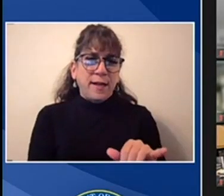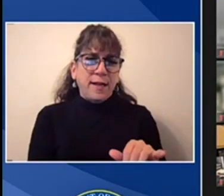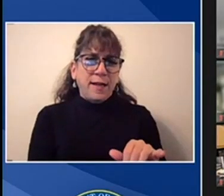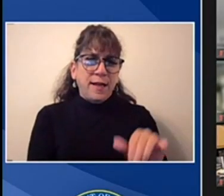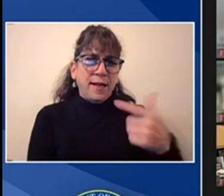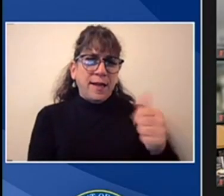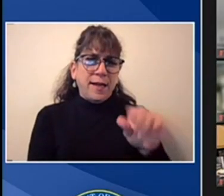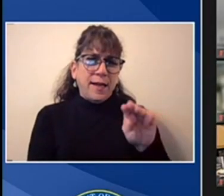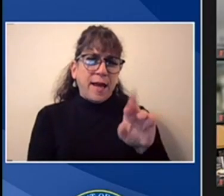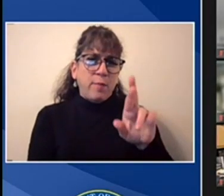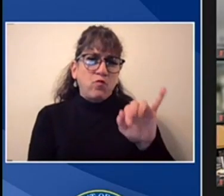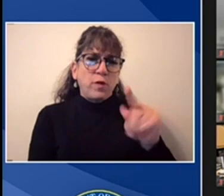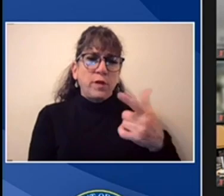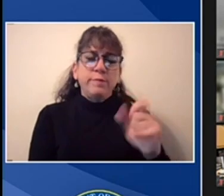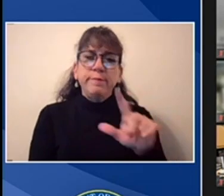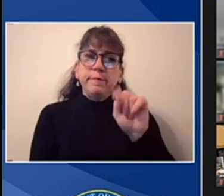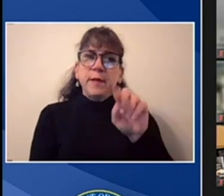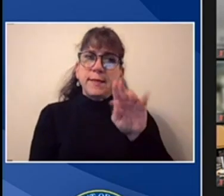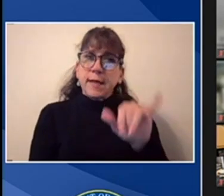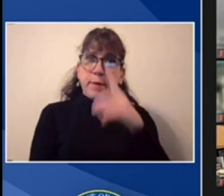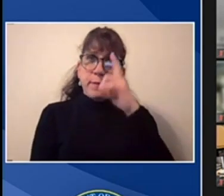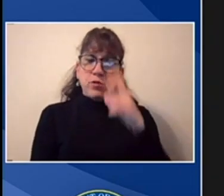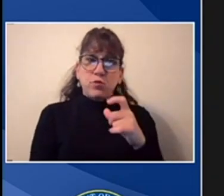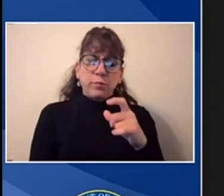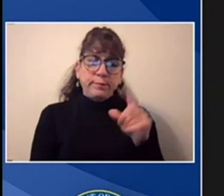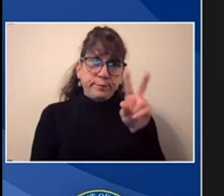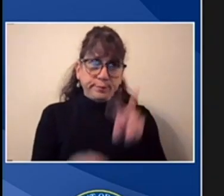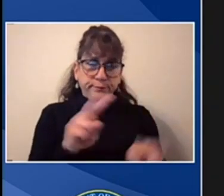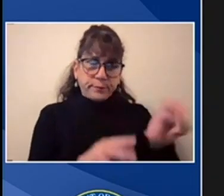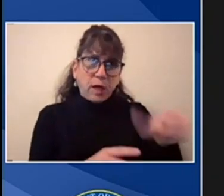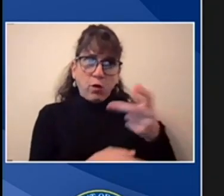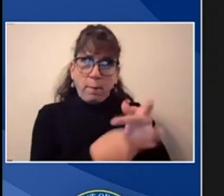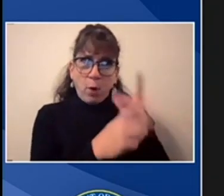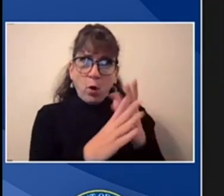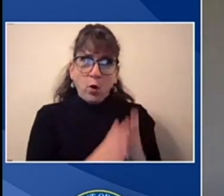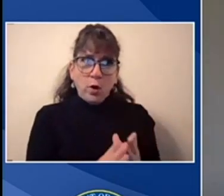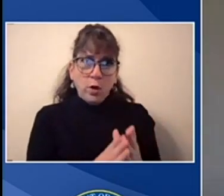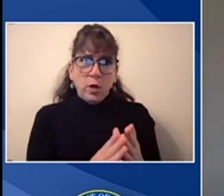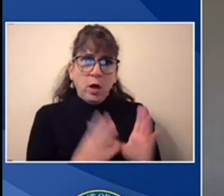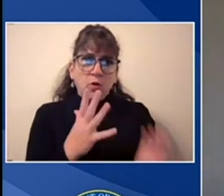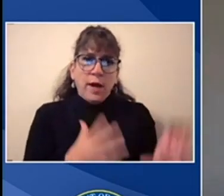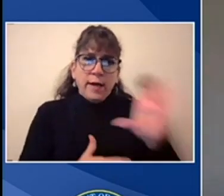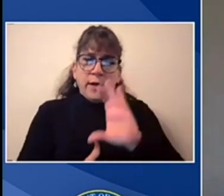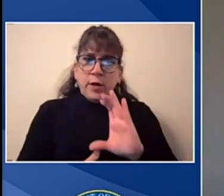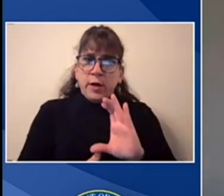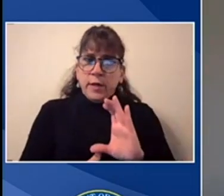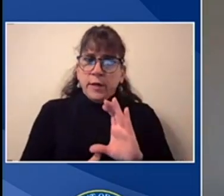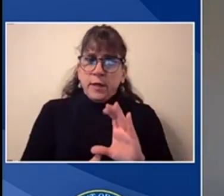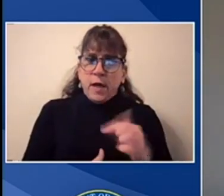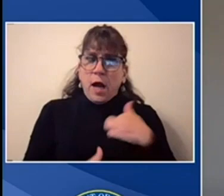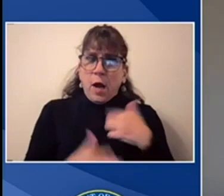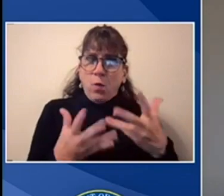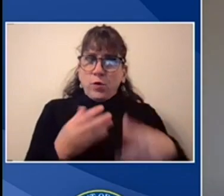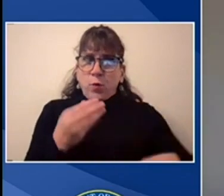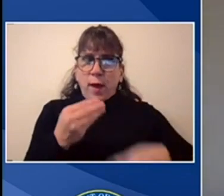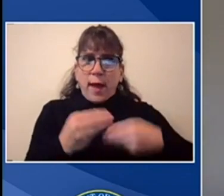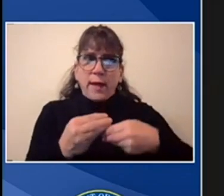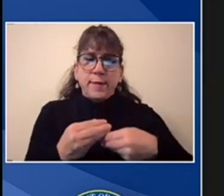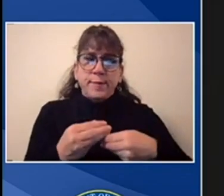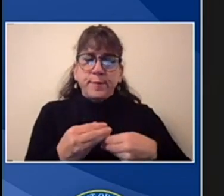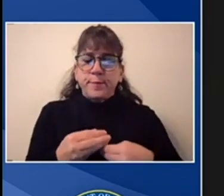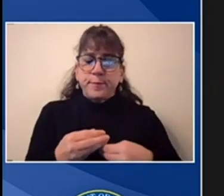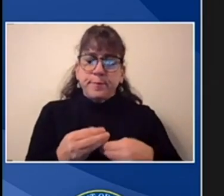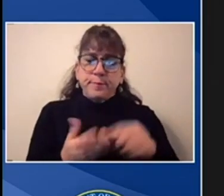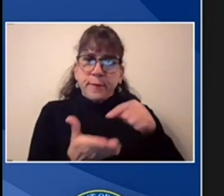And Pammy, since you're looking for other borrower criteria, I want to add